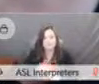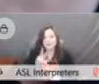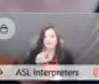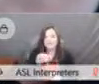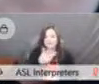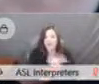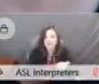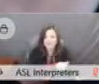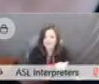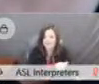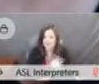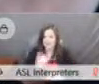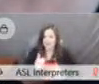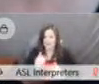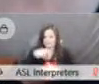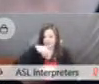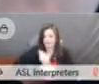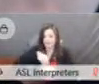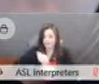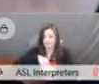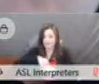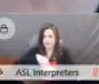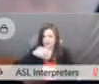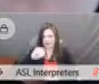vaccine consist of